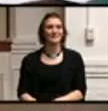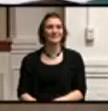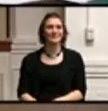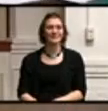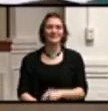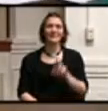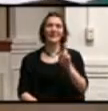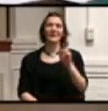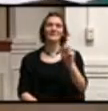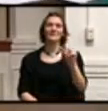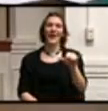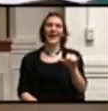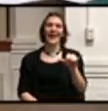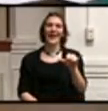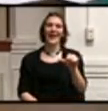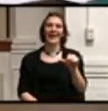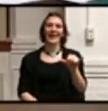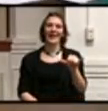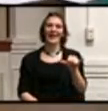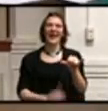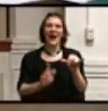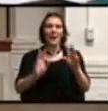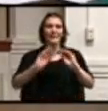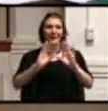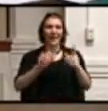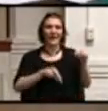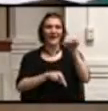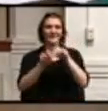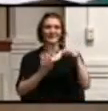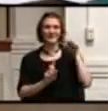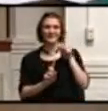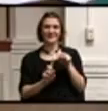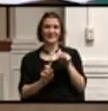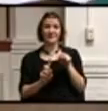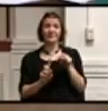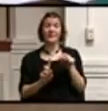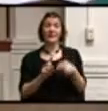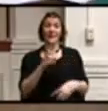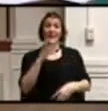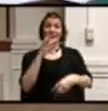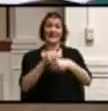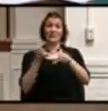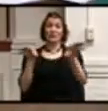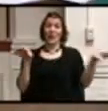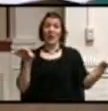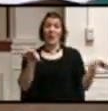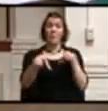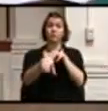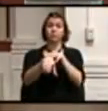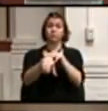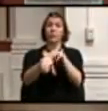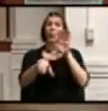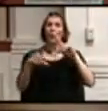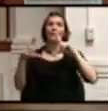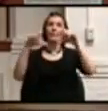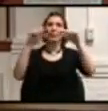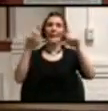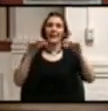They'll carry this municipality well in the future. I just want to make sure that I said this. The entire addition is masonry. So we